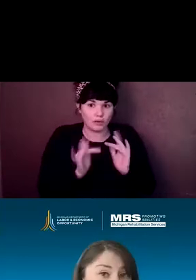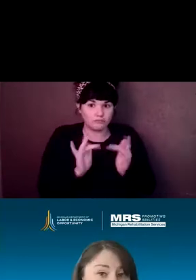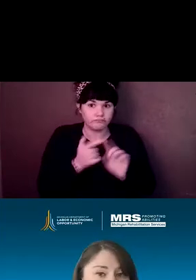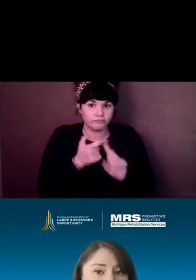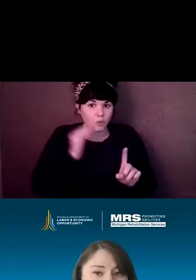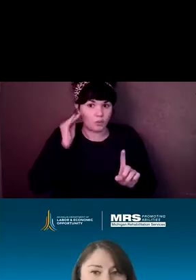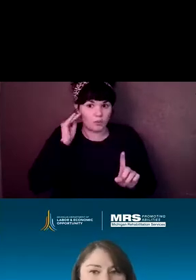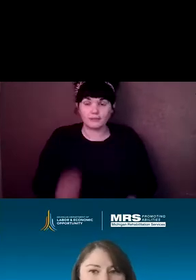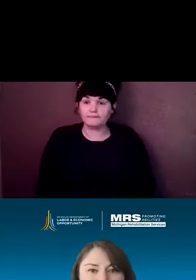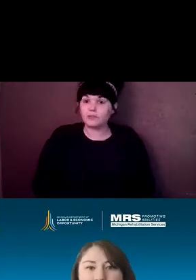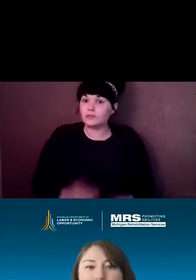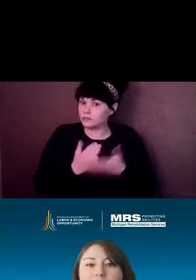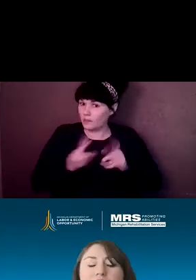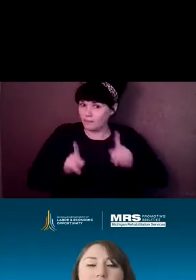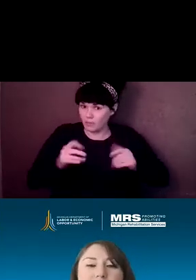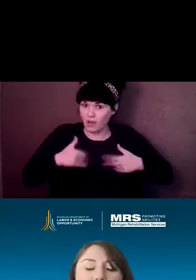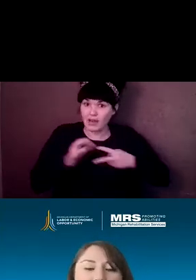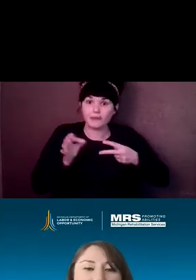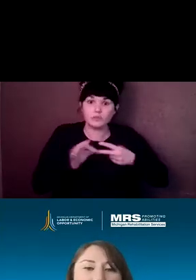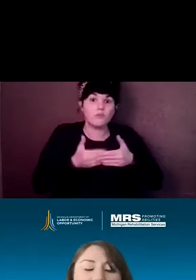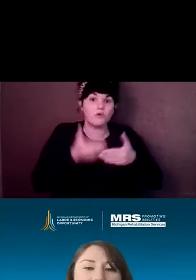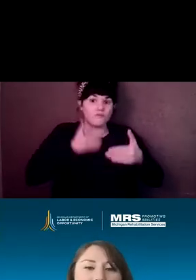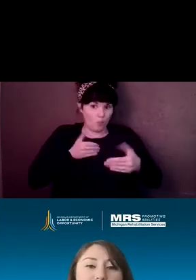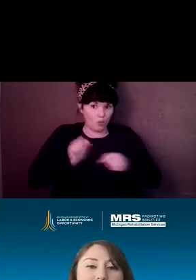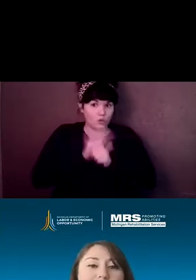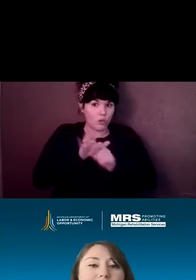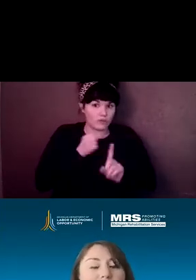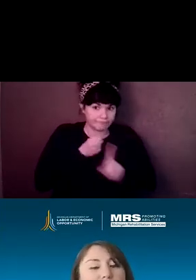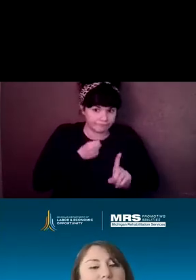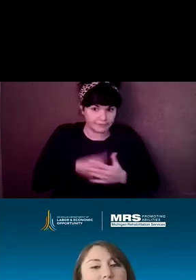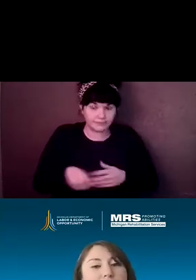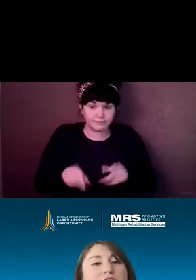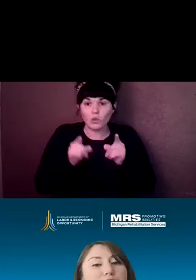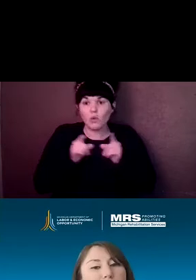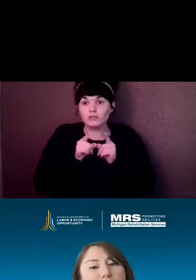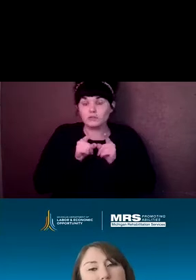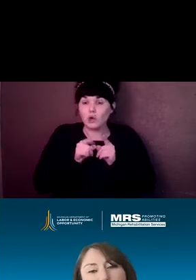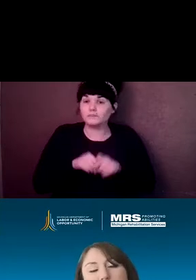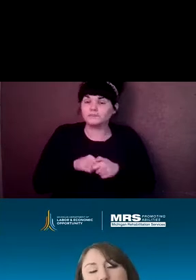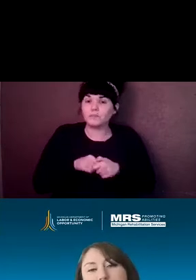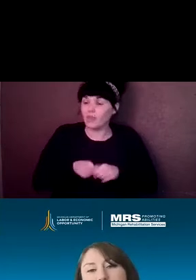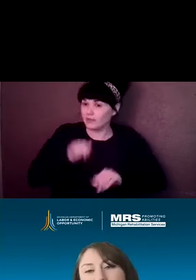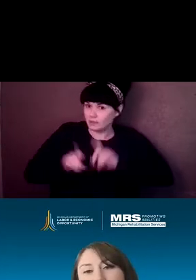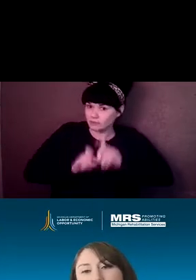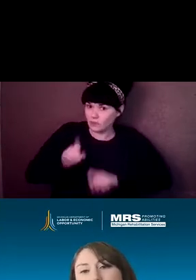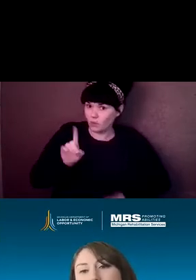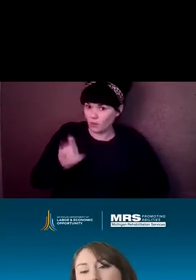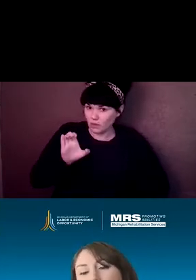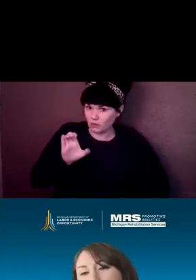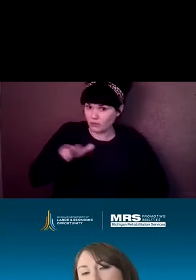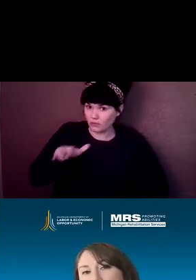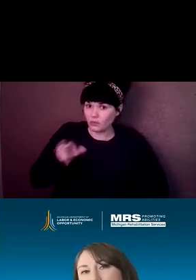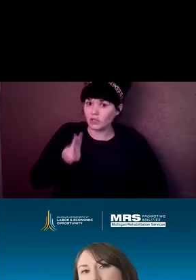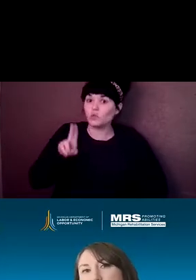even prior to COVID. The survey also surveyed 133 US executives, and